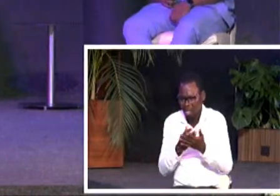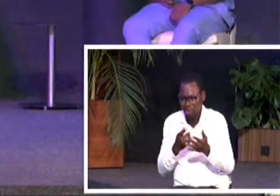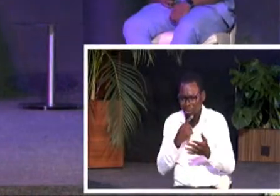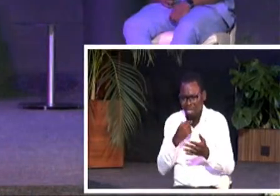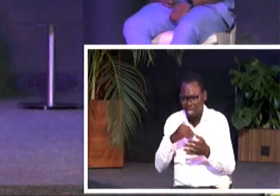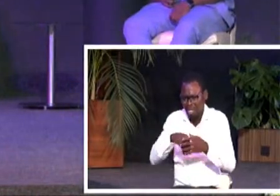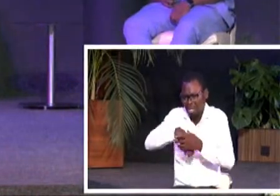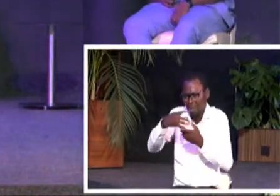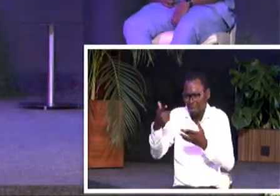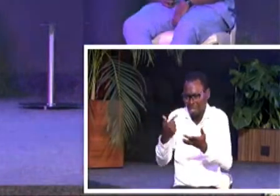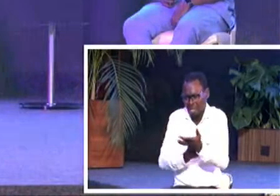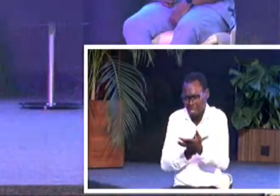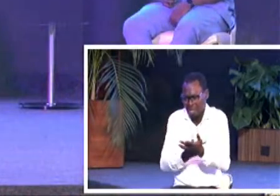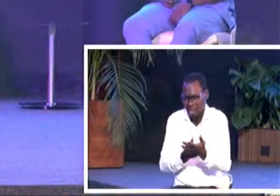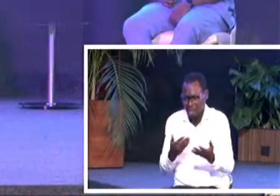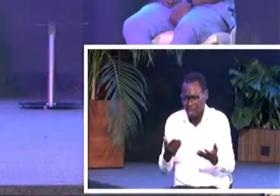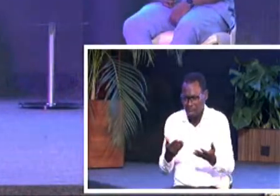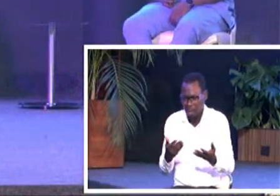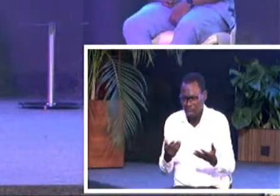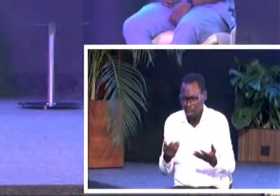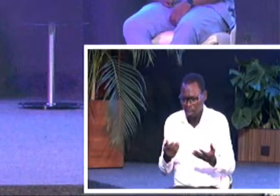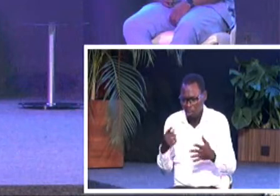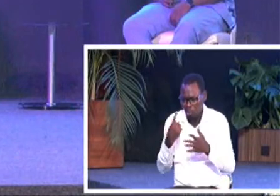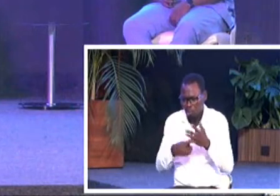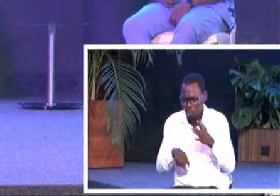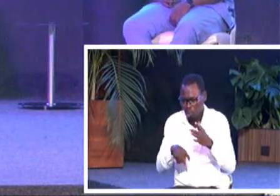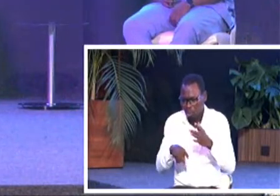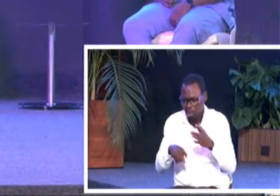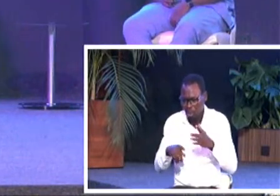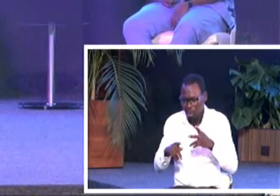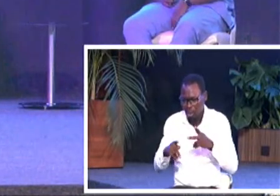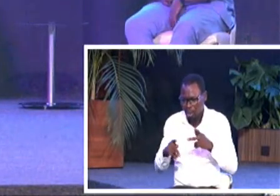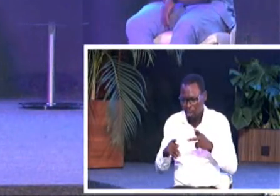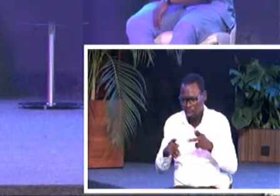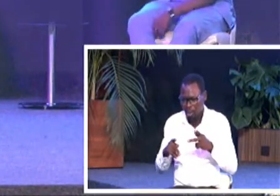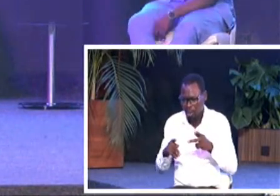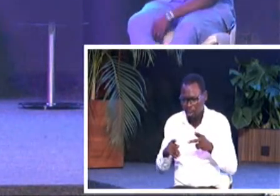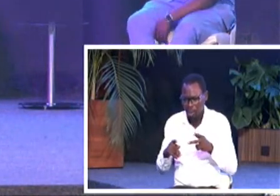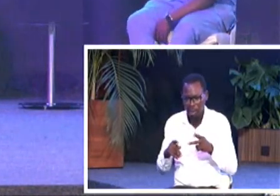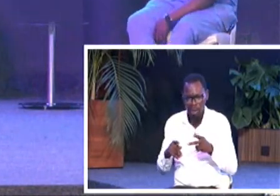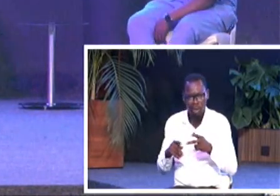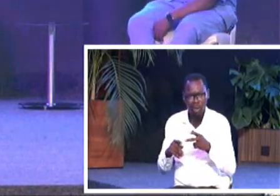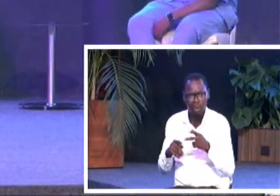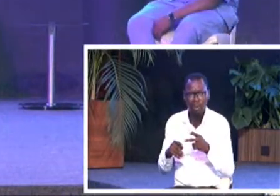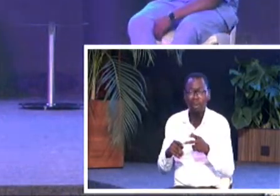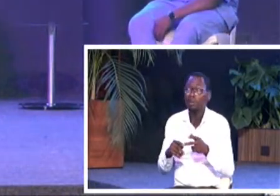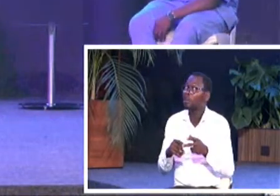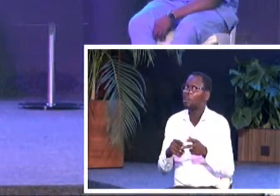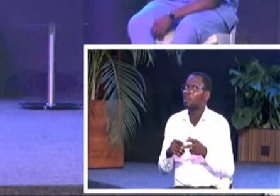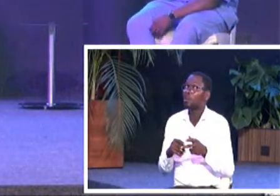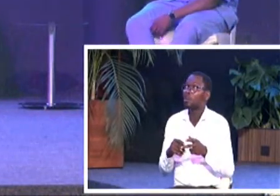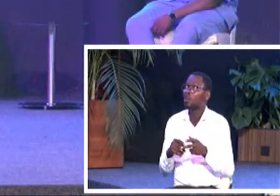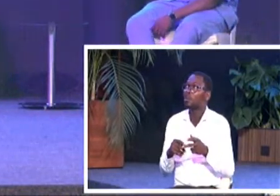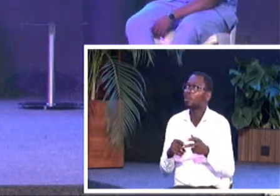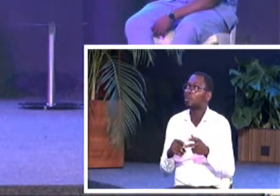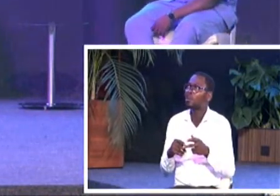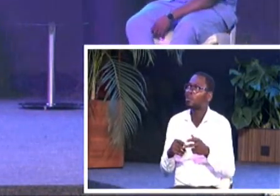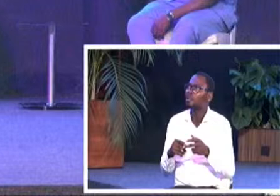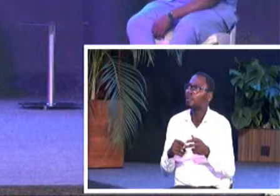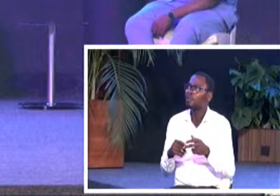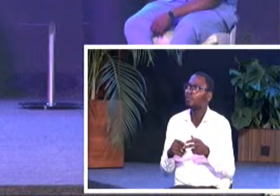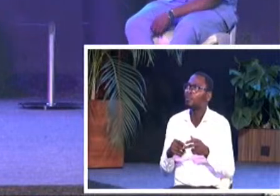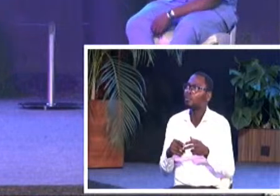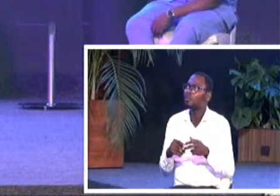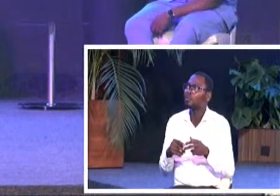not applicable to my situation. What kind? Go to the next, the one where he lists some of the jobs.